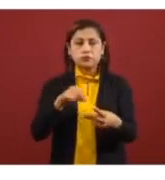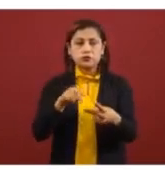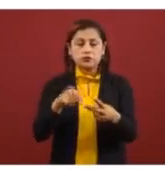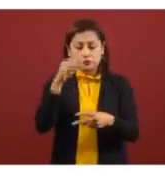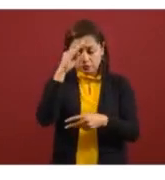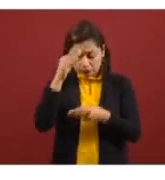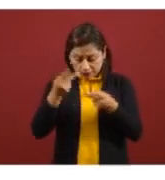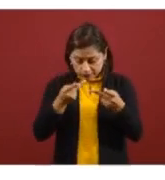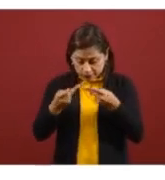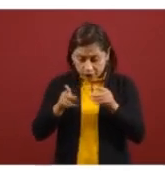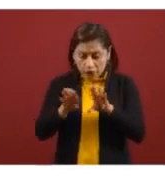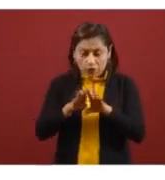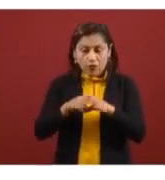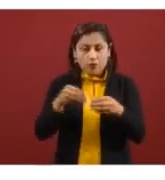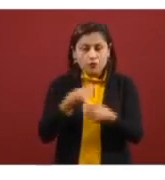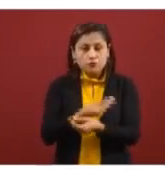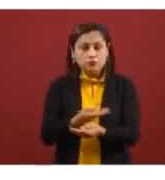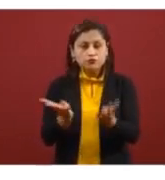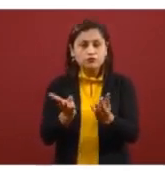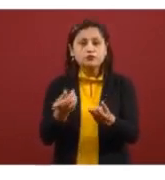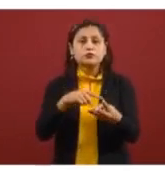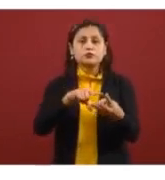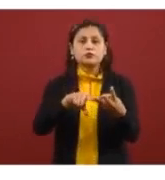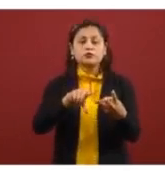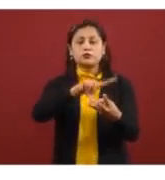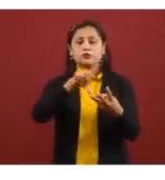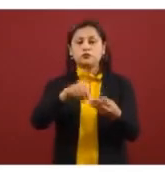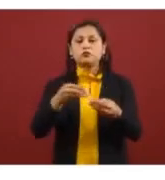They will plan the